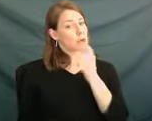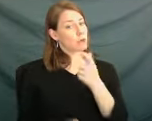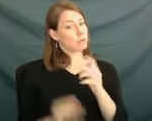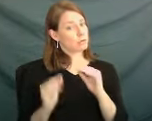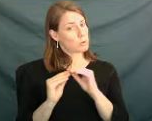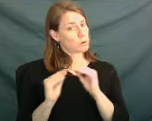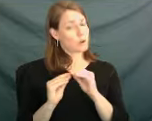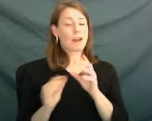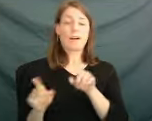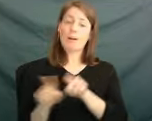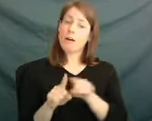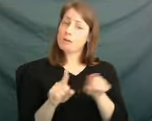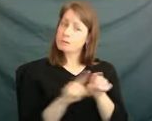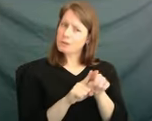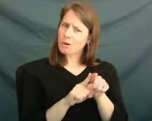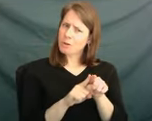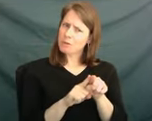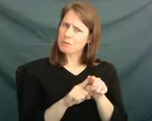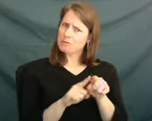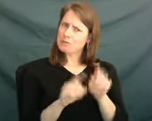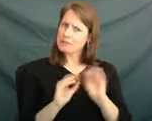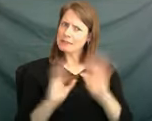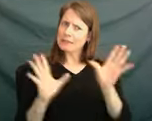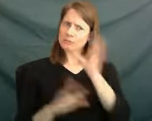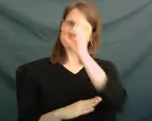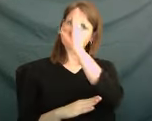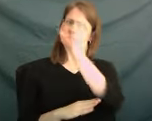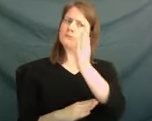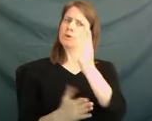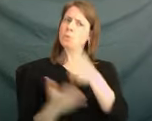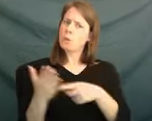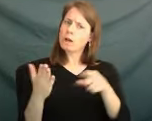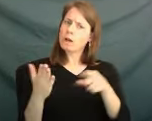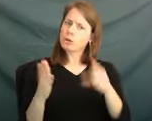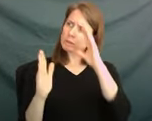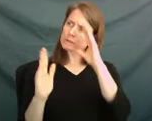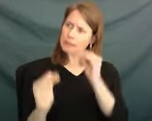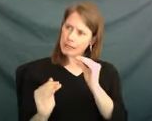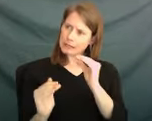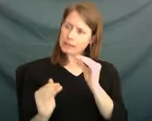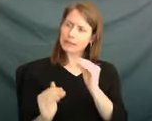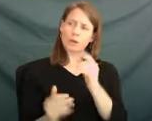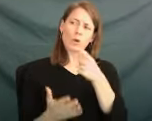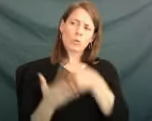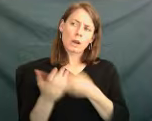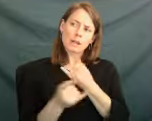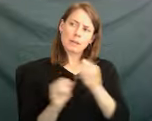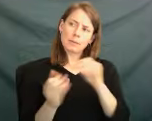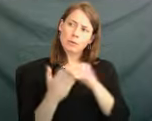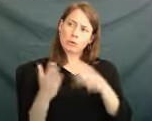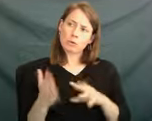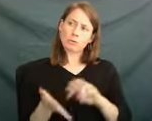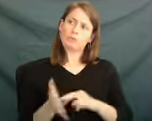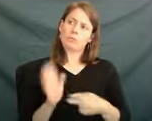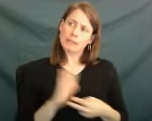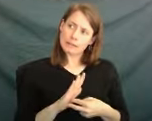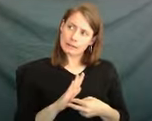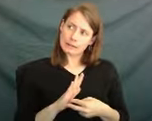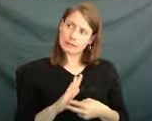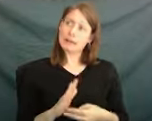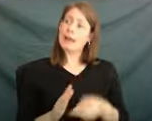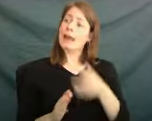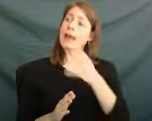up or amplifying that encouraging flow. Tell me a bit more, explain a bit more. I think that's who you are.